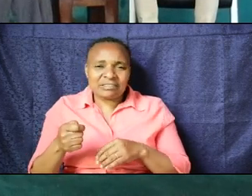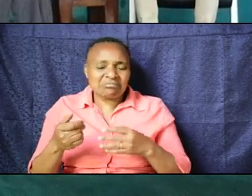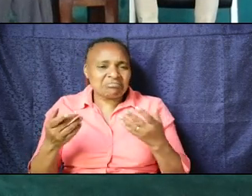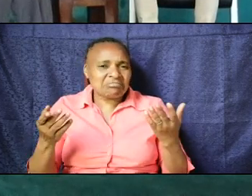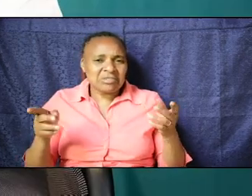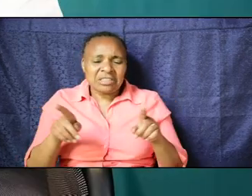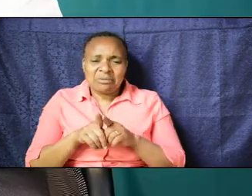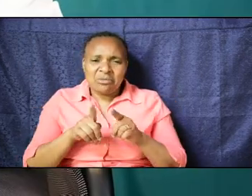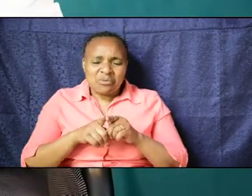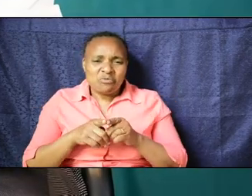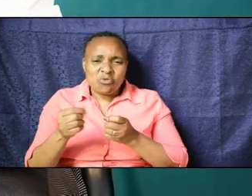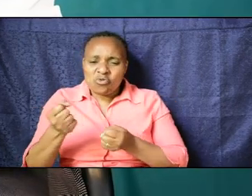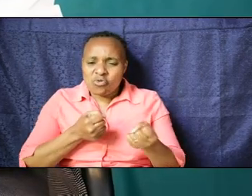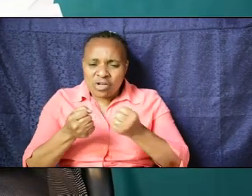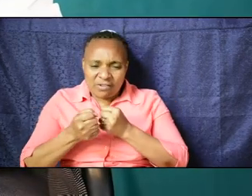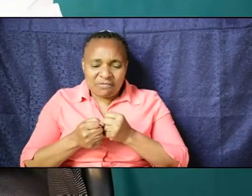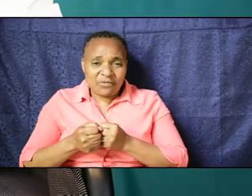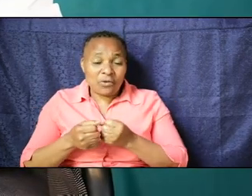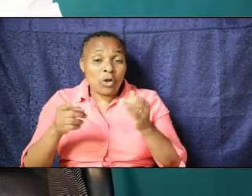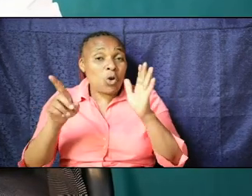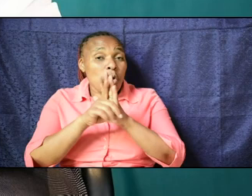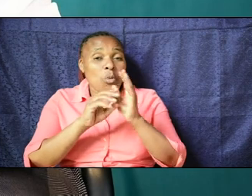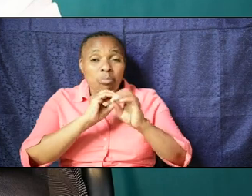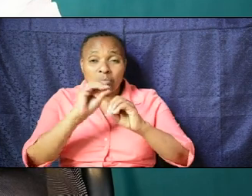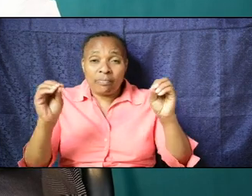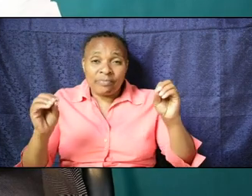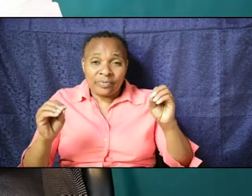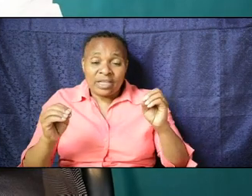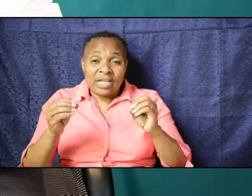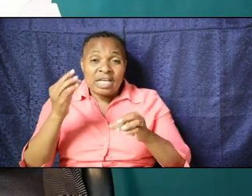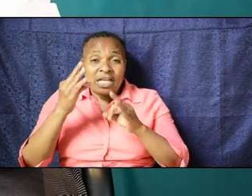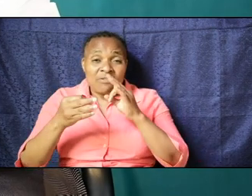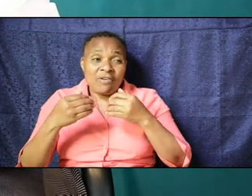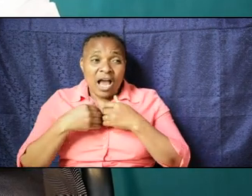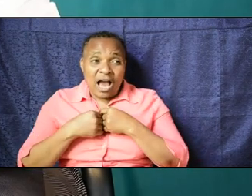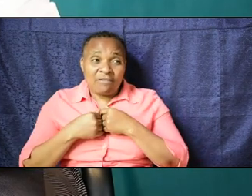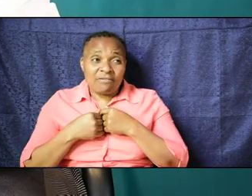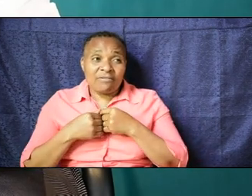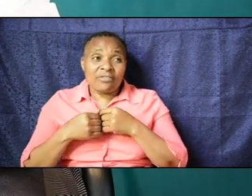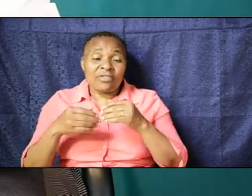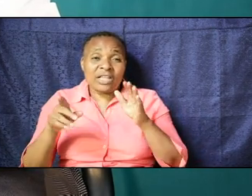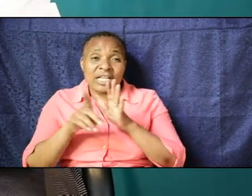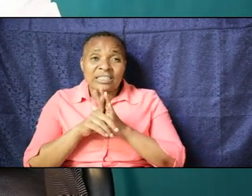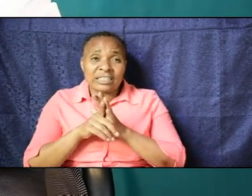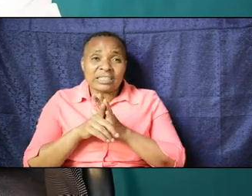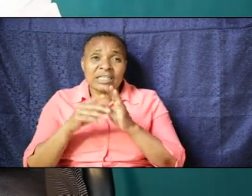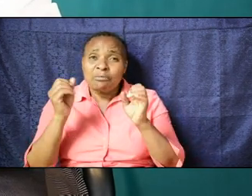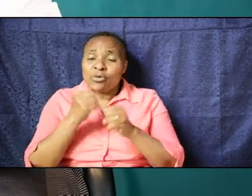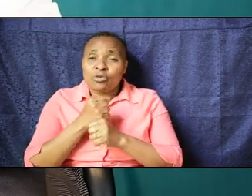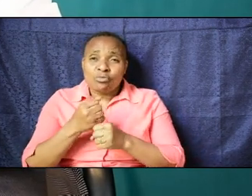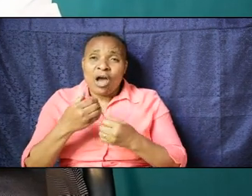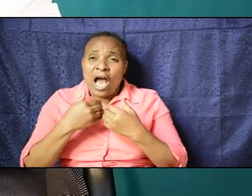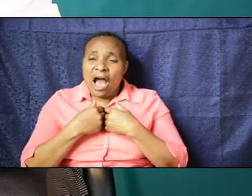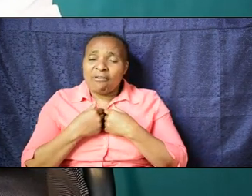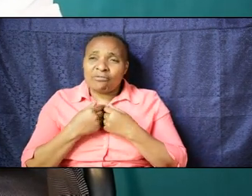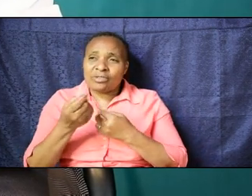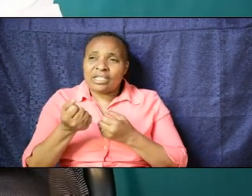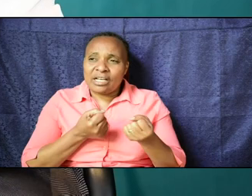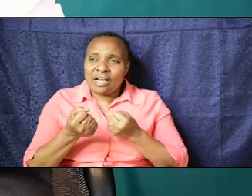like, fit to drive, legally speaking. And even if you did have the license but you don't have the keys, there's no way you can get that car anywhere.